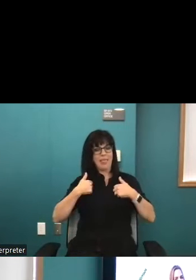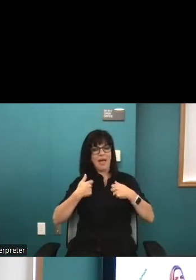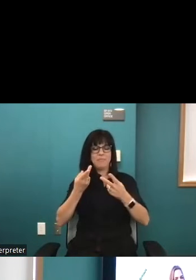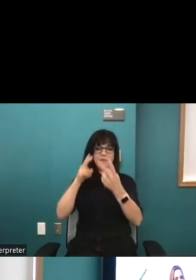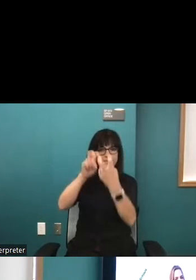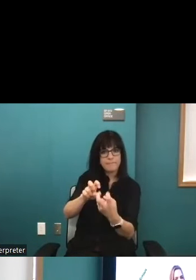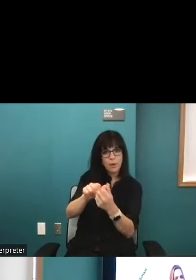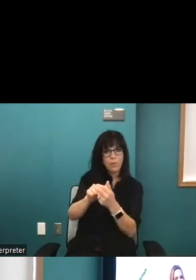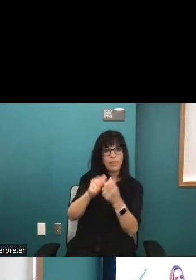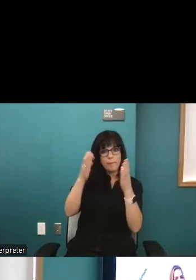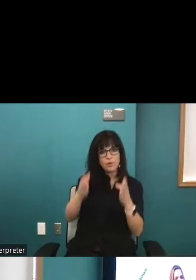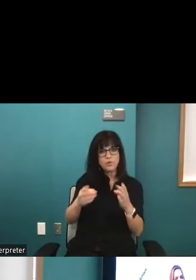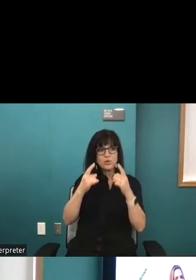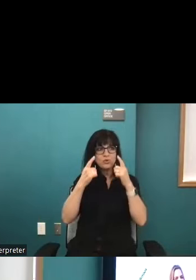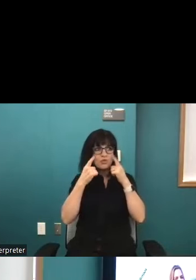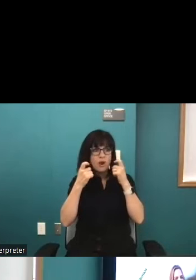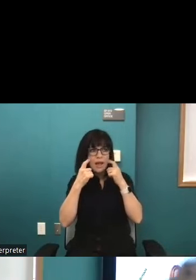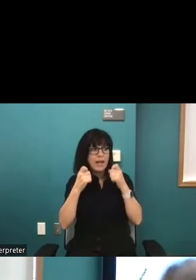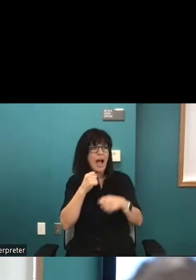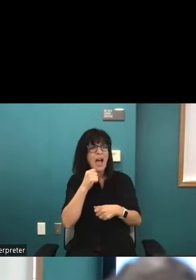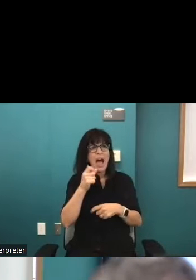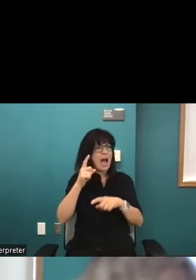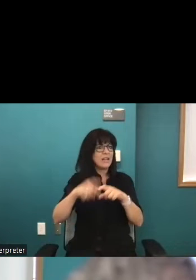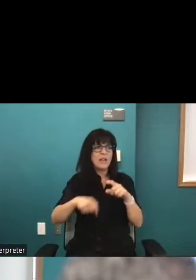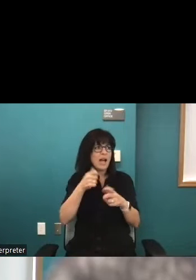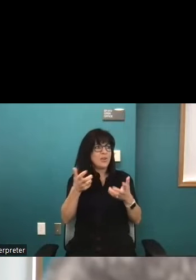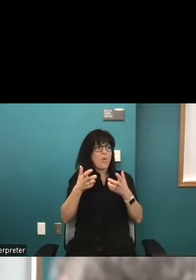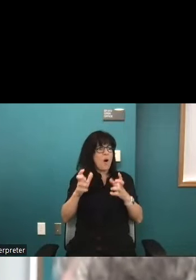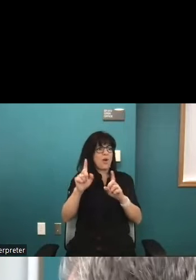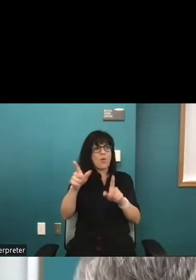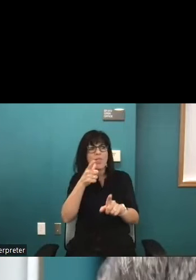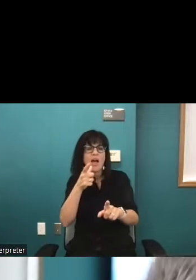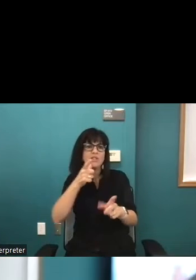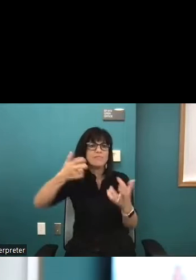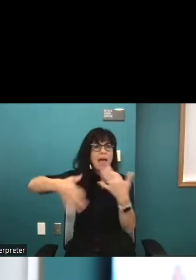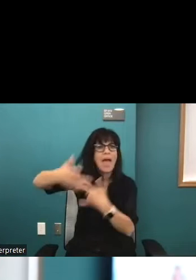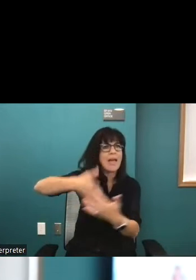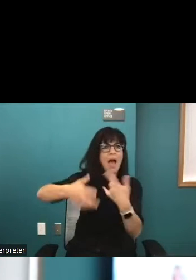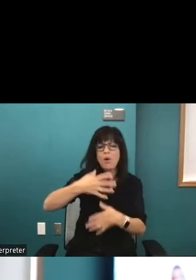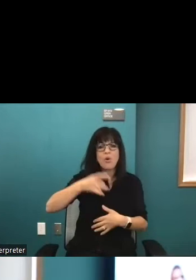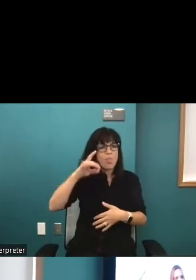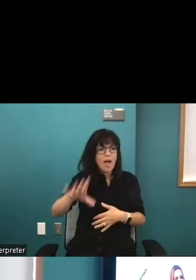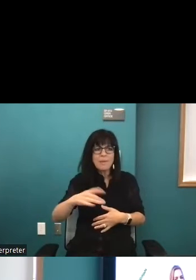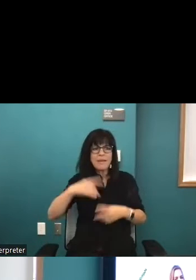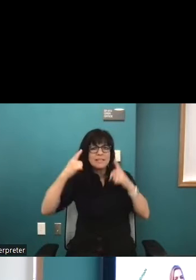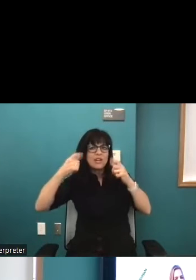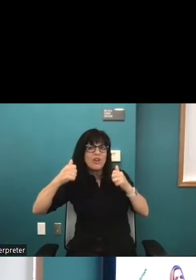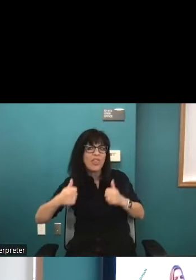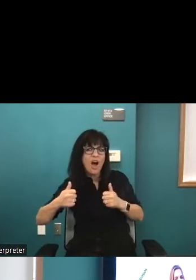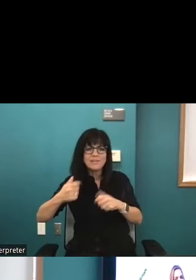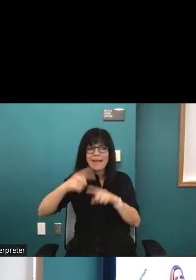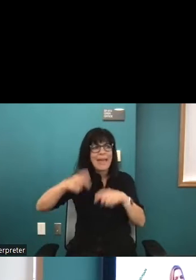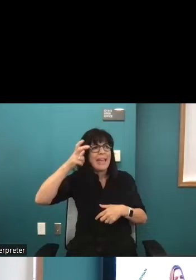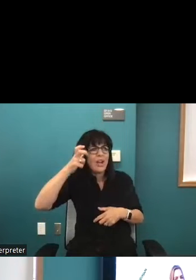with someone who's crying and saying, I don't do the things I used to do. I don't want to go to lunch with the girls, or I no longer like going to family gatherings because they